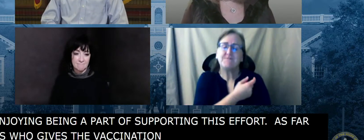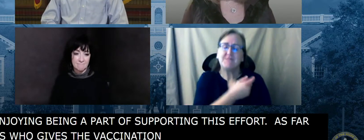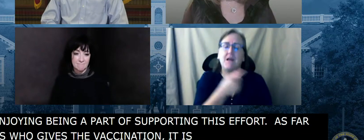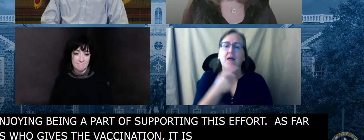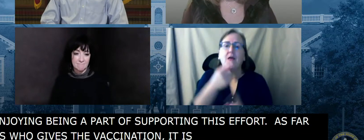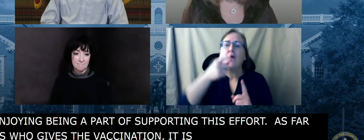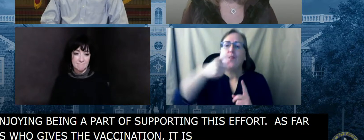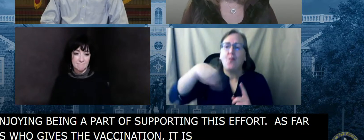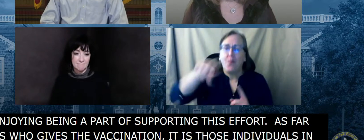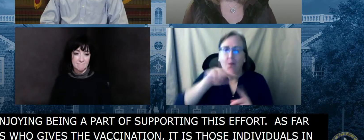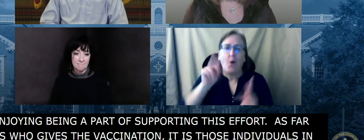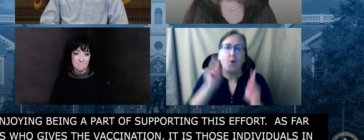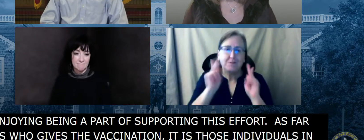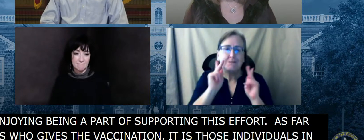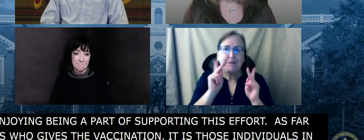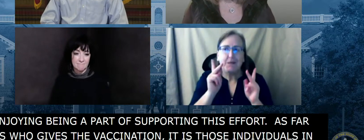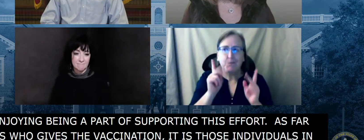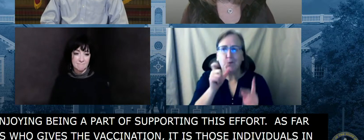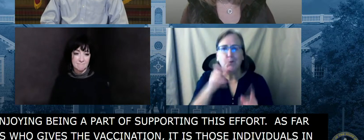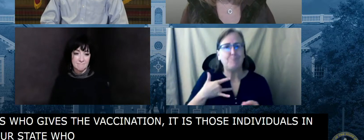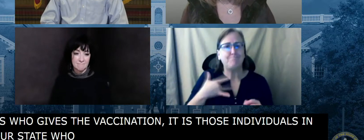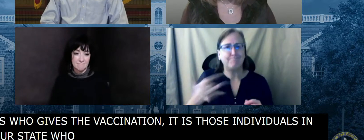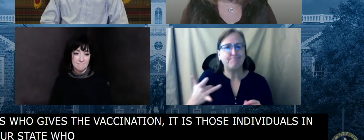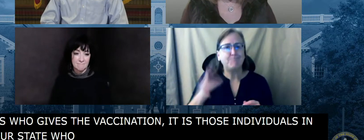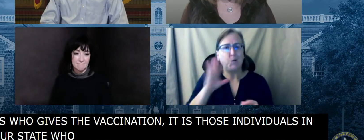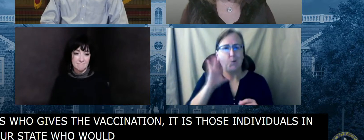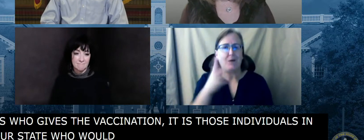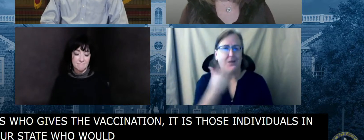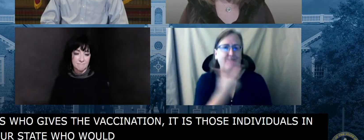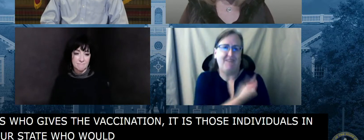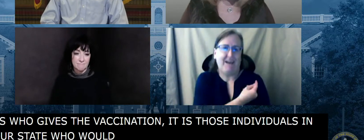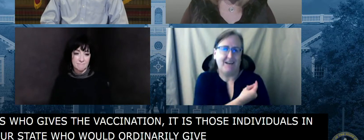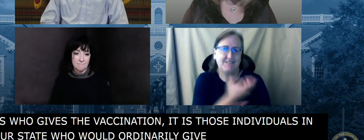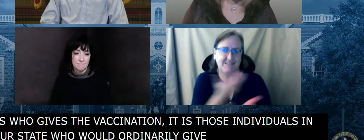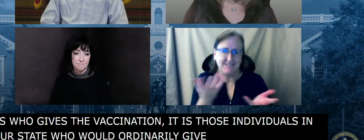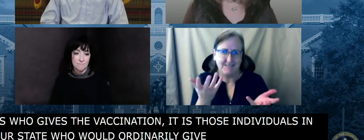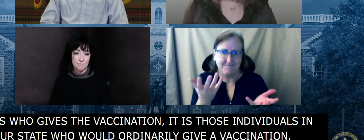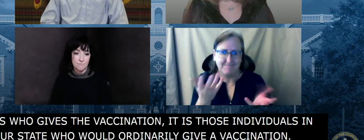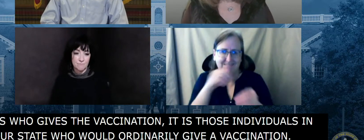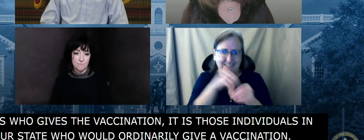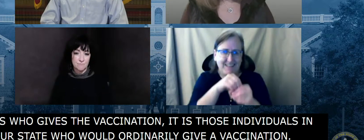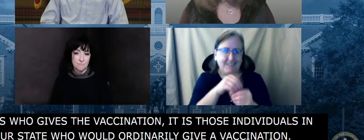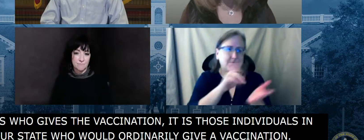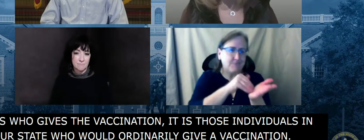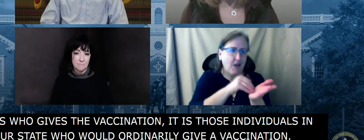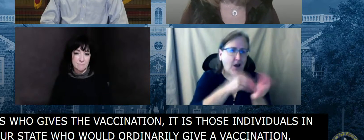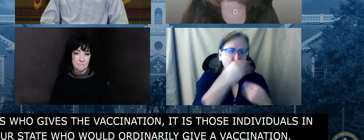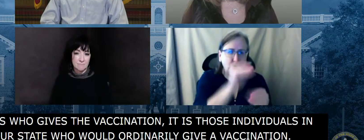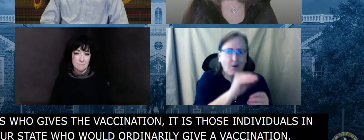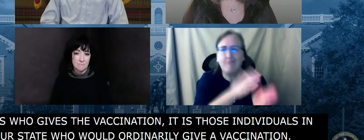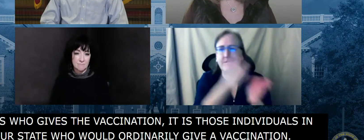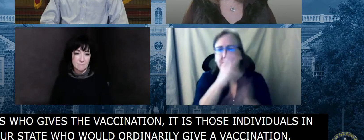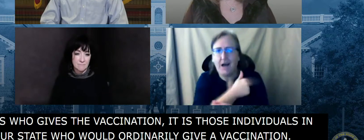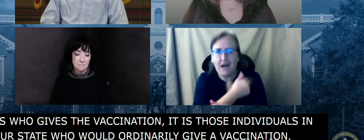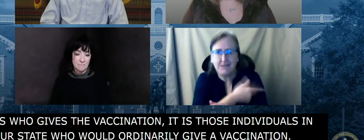who would ordinarily give a vaccination. So a lot of